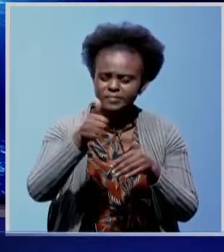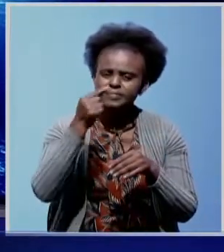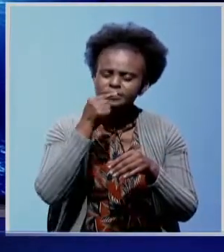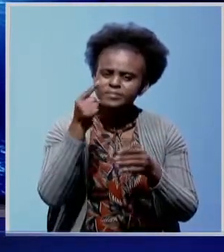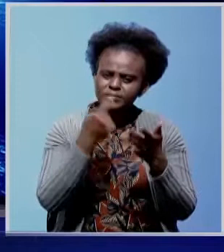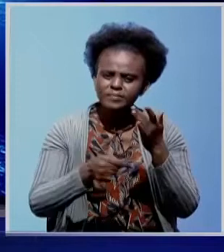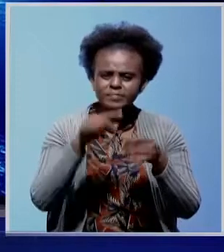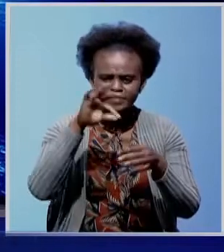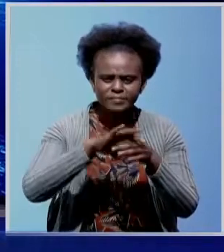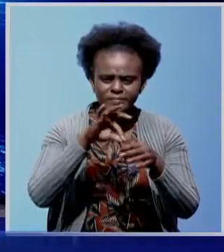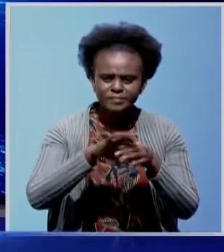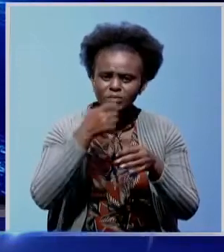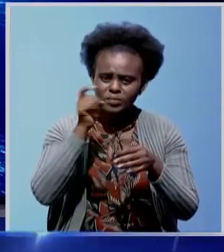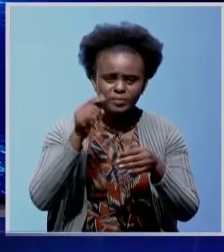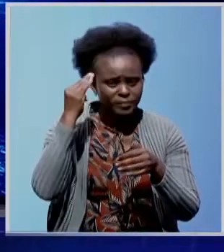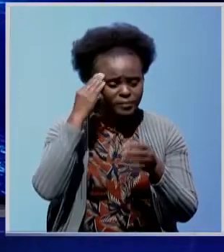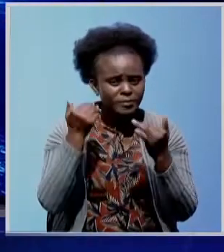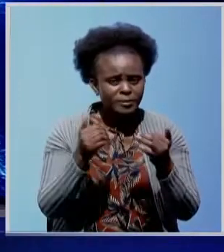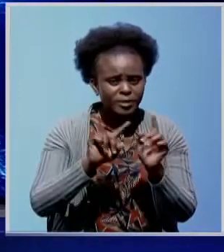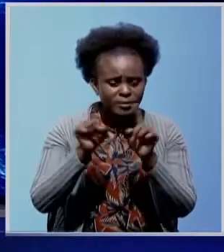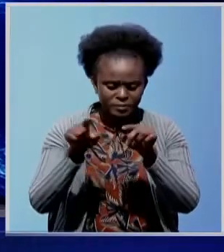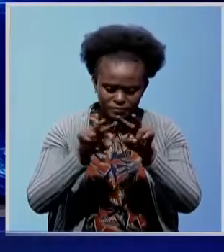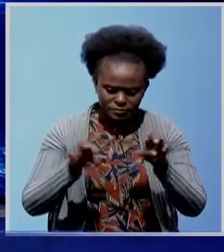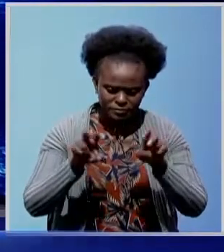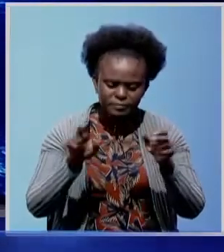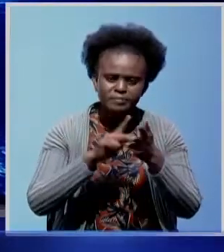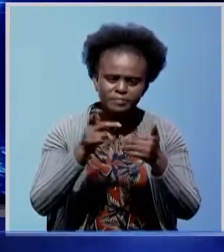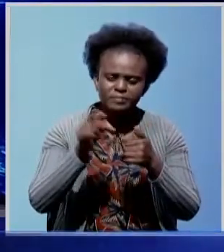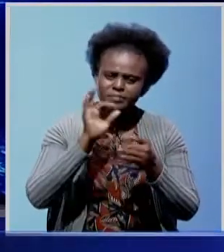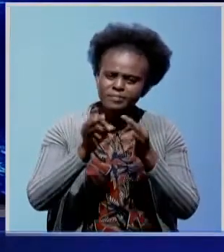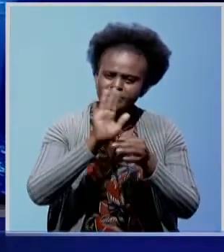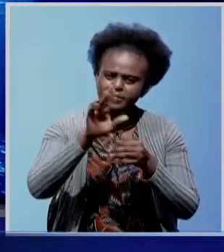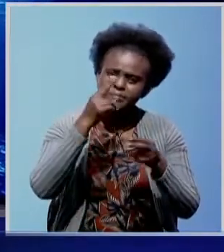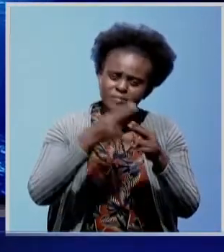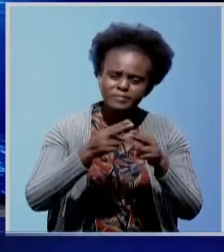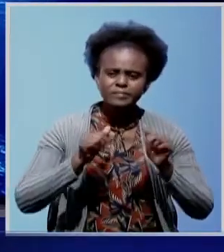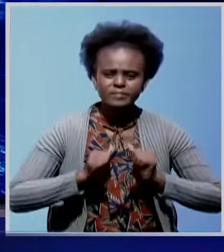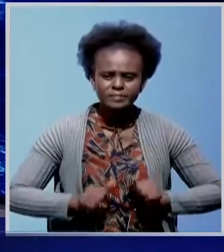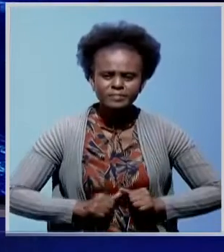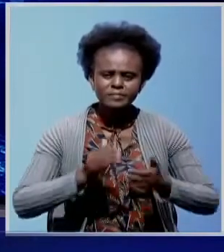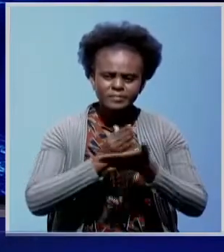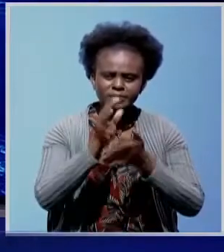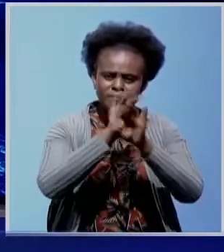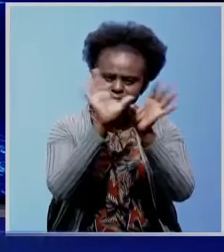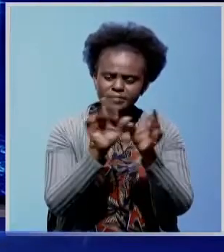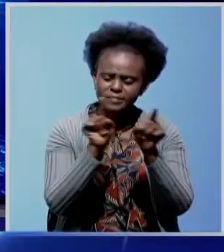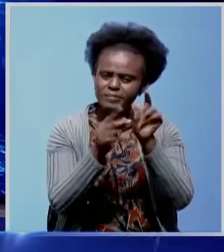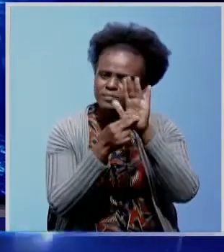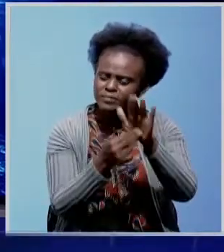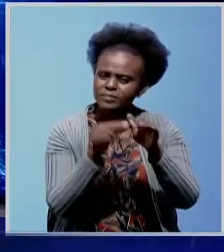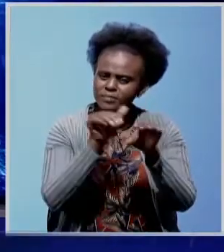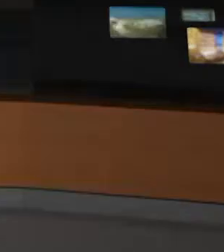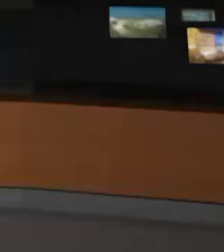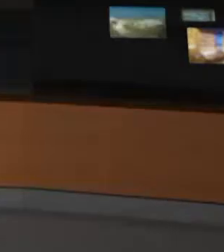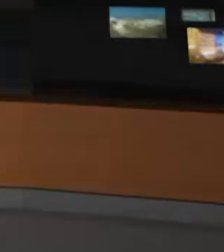the electorate should take advantage of the physical verification exercise to check if their details are correct and are appearing on the voters'